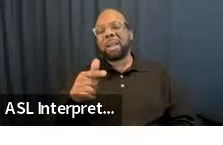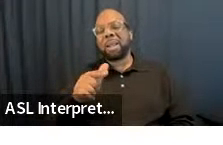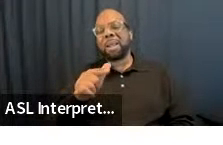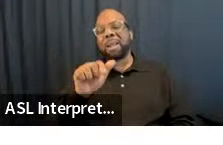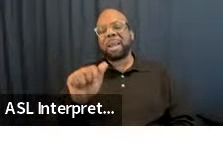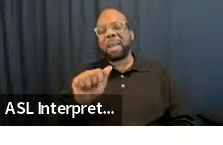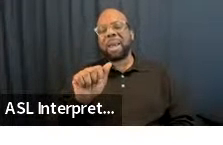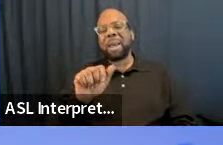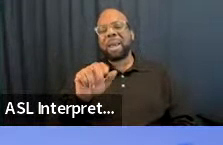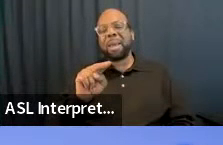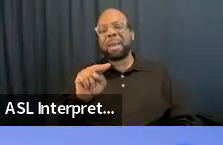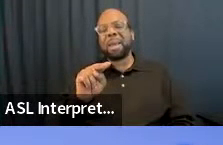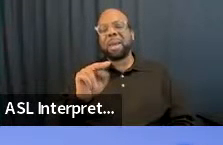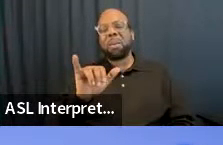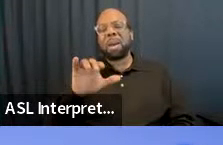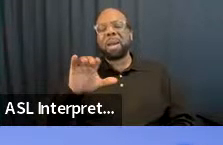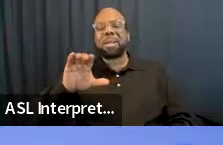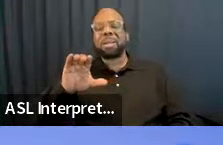Next slide.